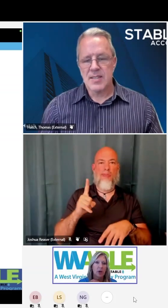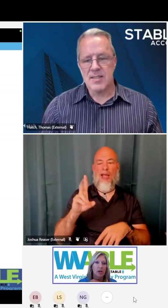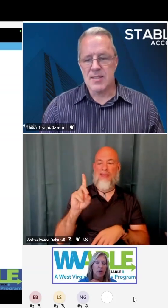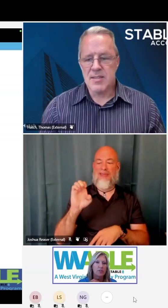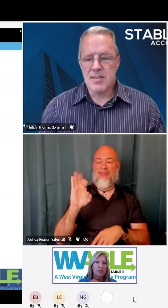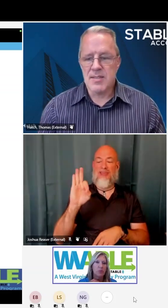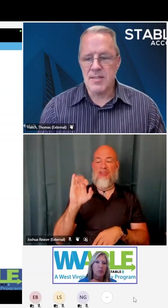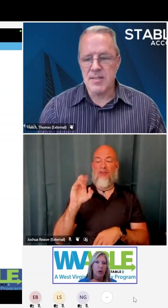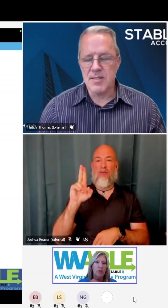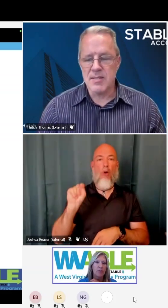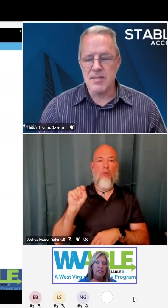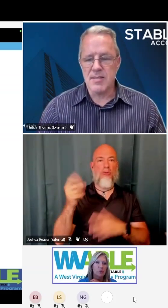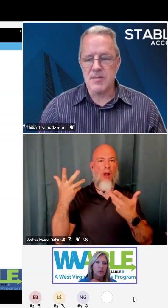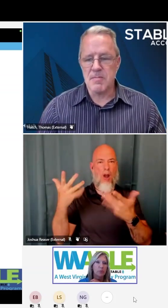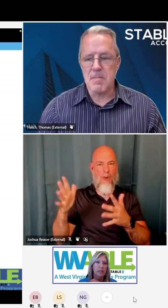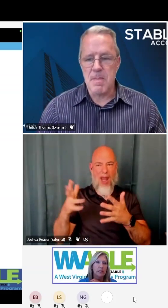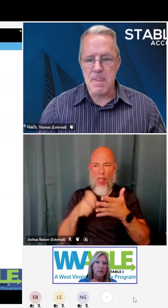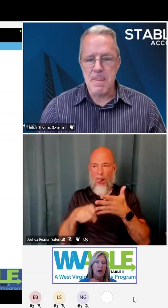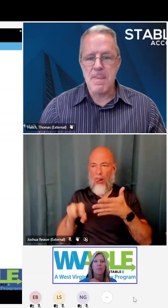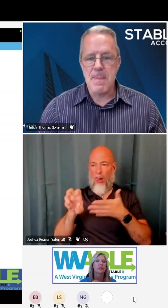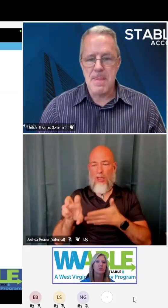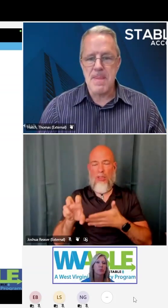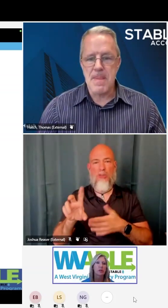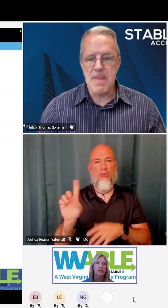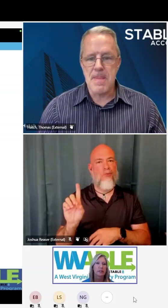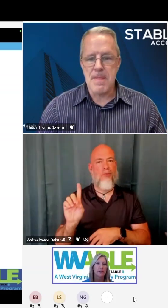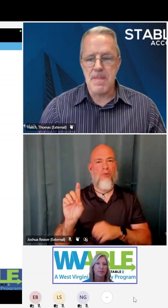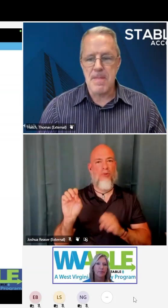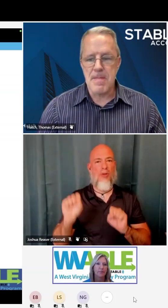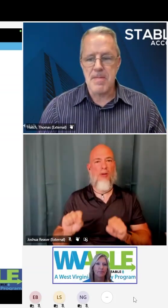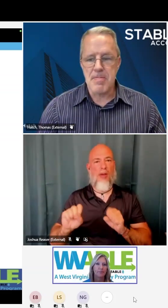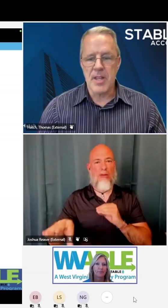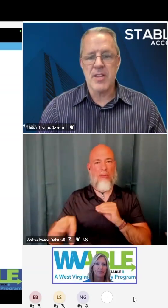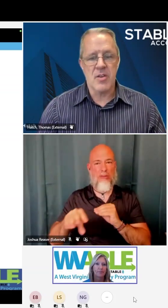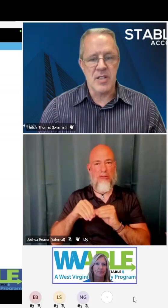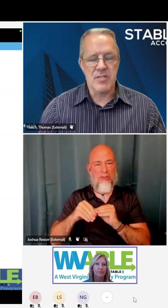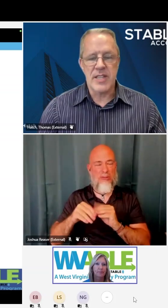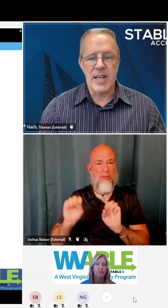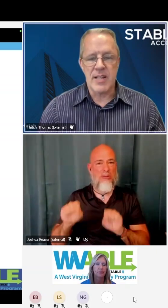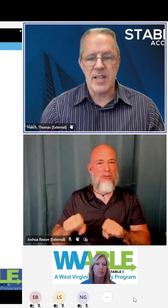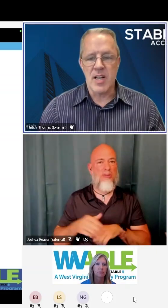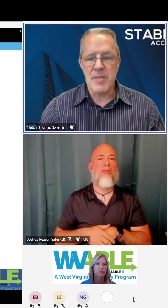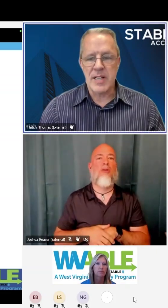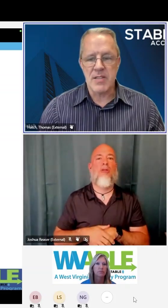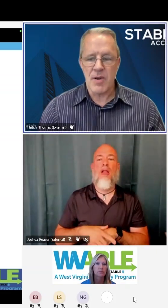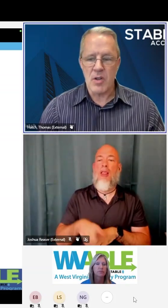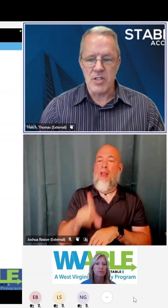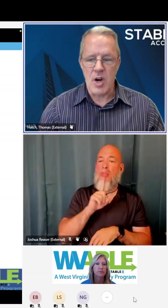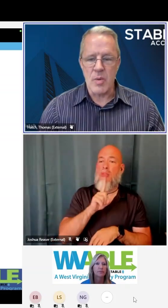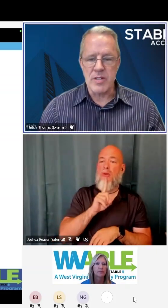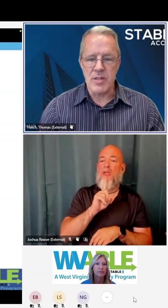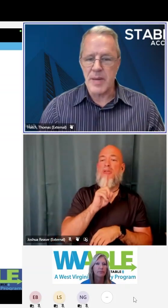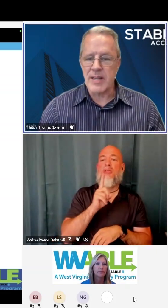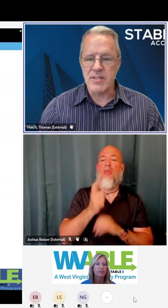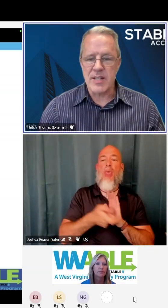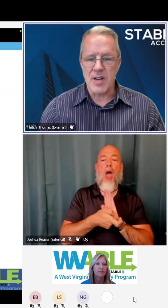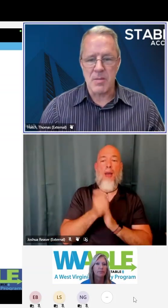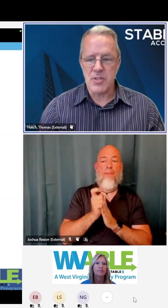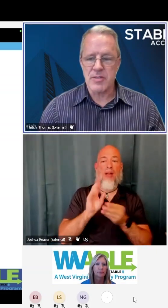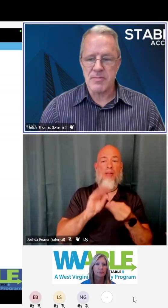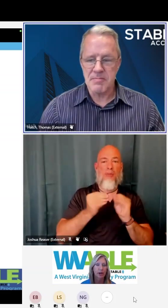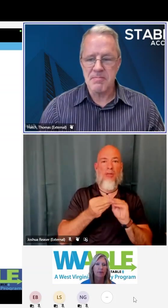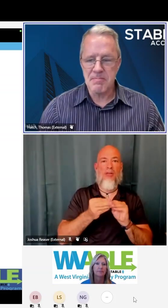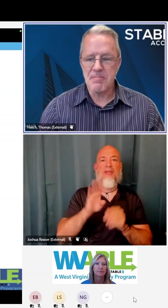automatic default option where funds will be contributed? There is, yeah. The automatic default is always the bank